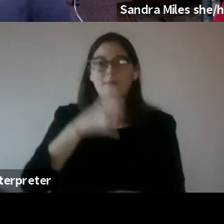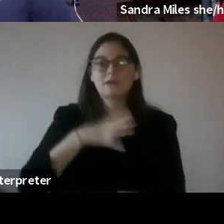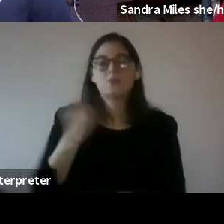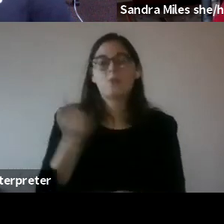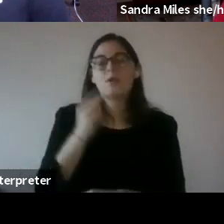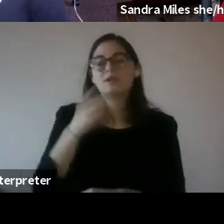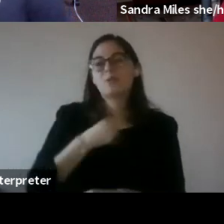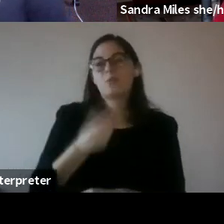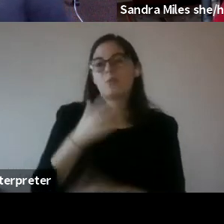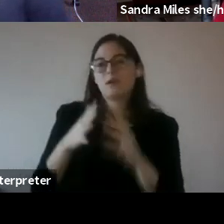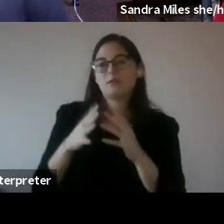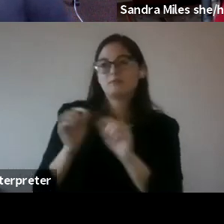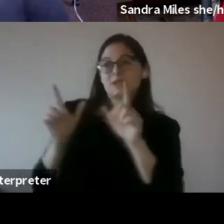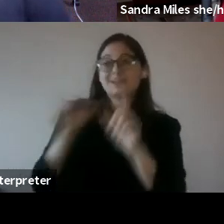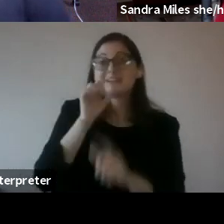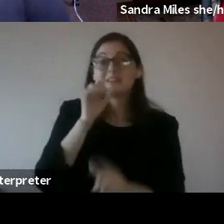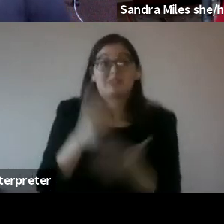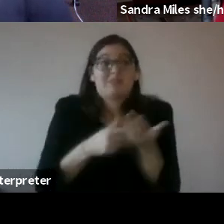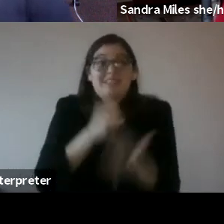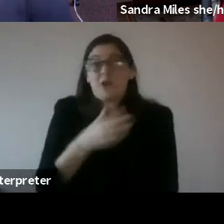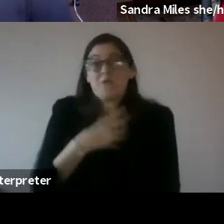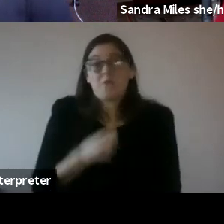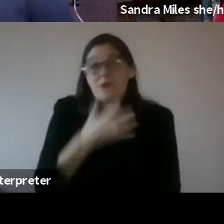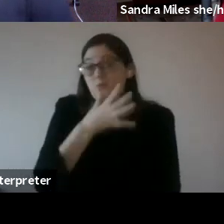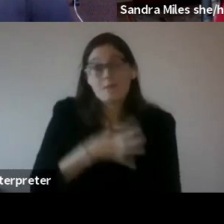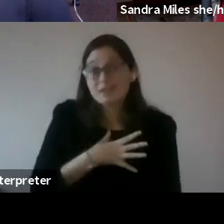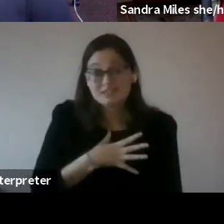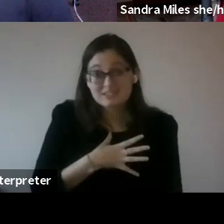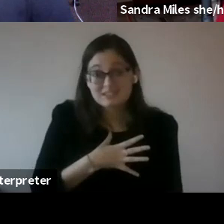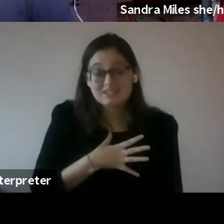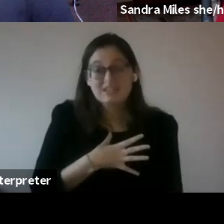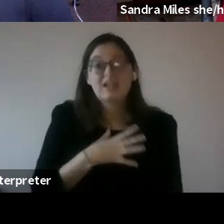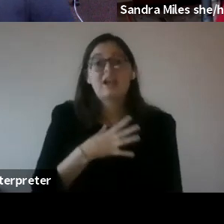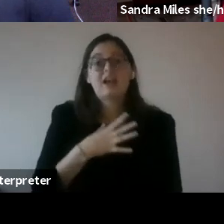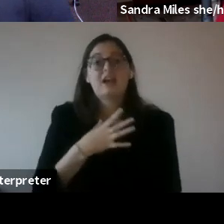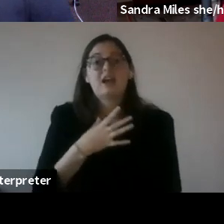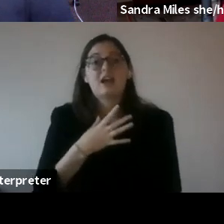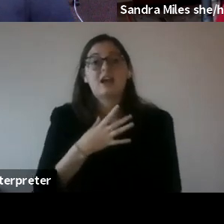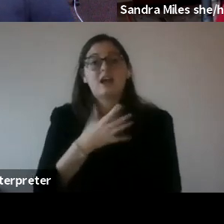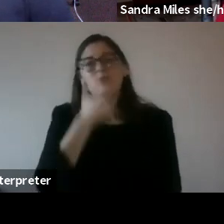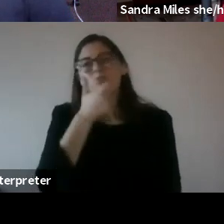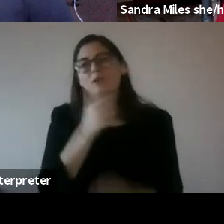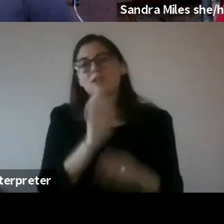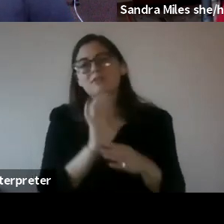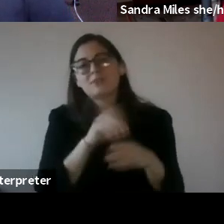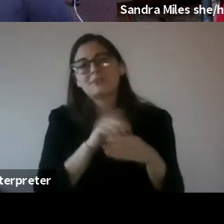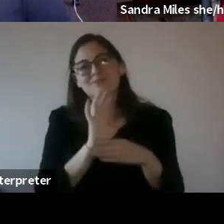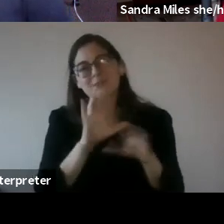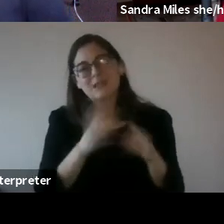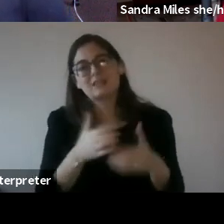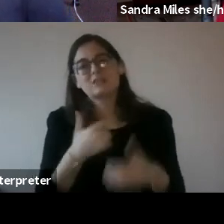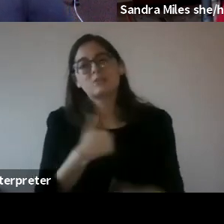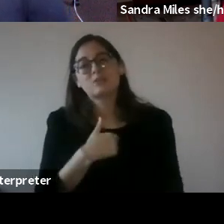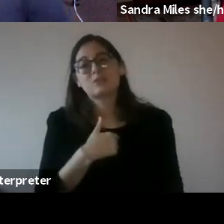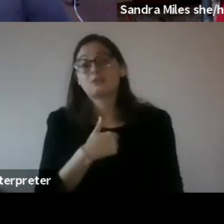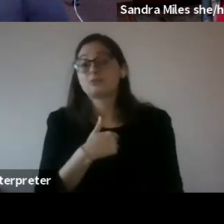man, not even a white woman sometimes. And, you know, watching films and film class,